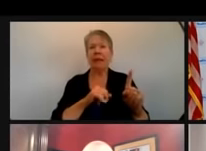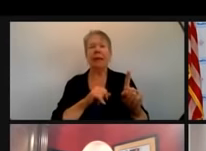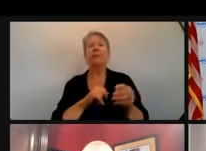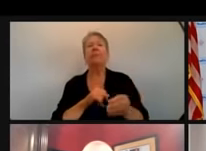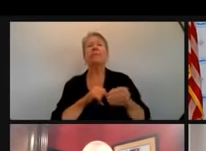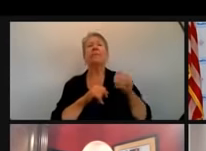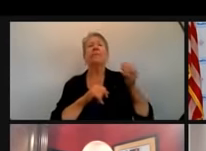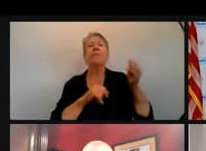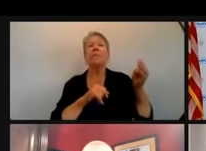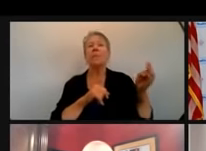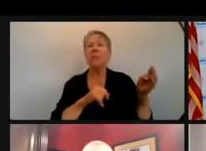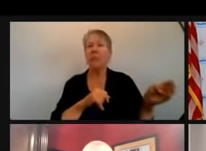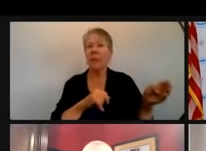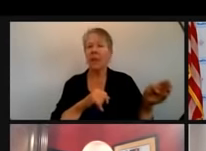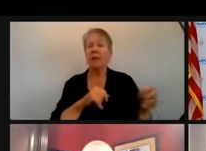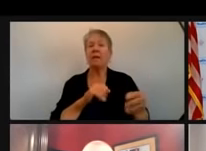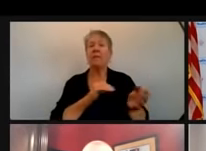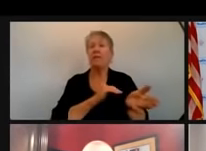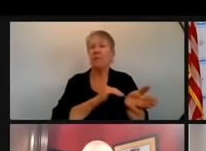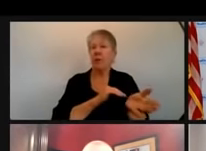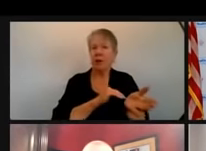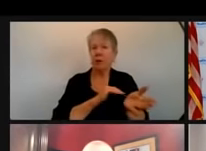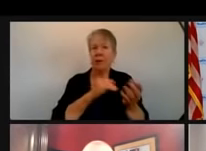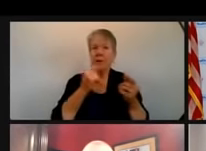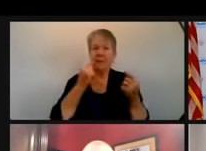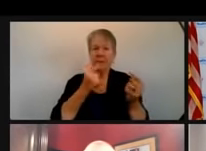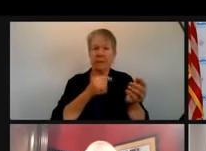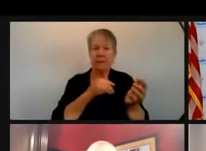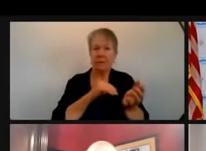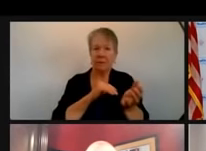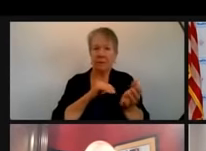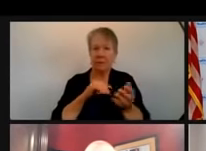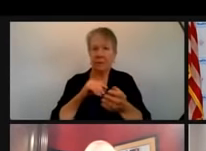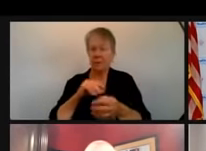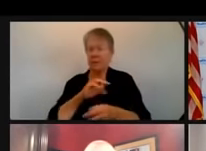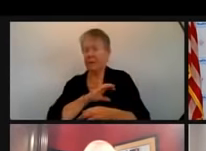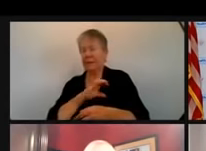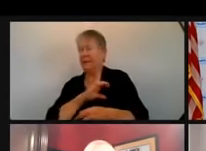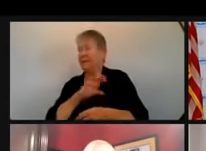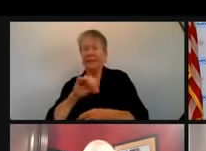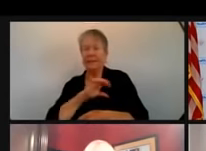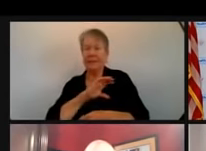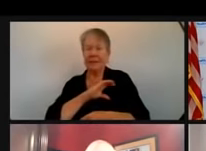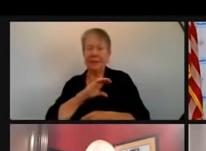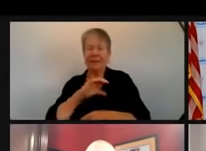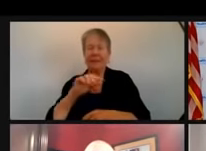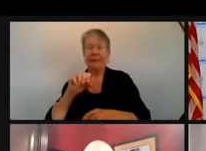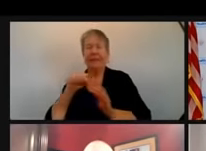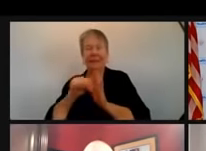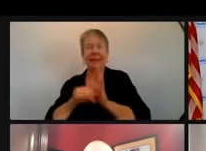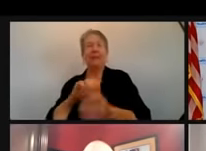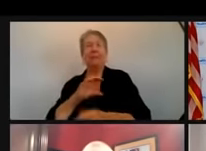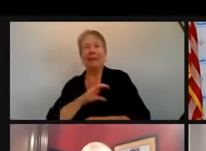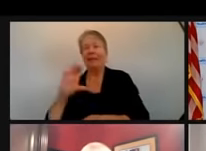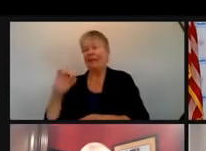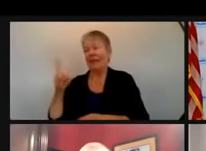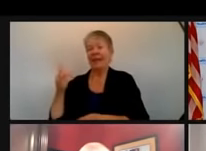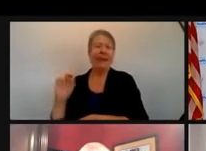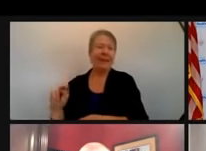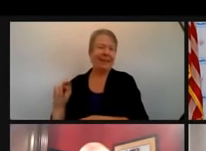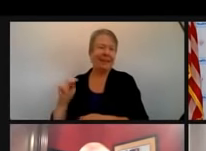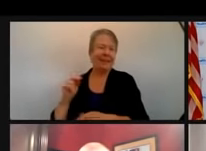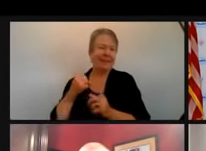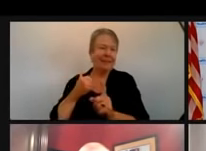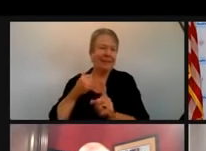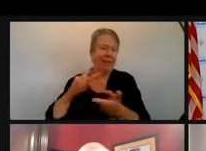the Superintendent of the State Police, Pat Callahan. We have another familiar face, and that is the Department of Health's Communicable Disease Service